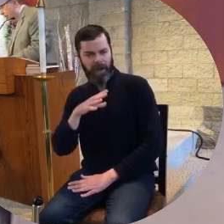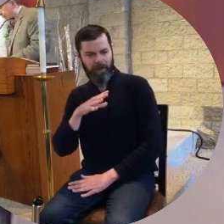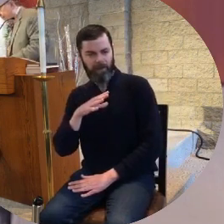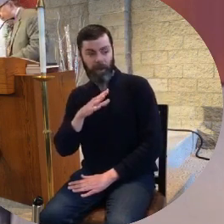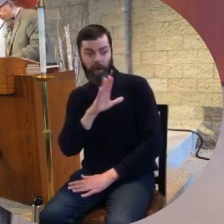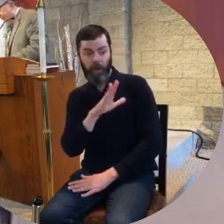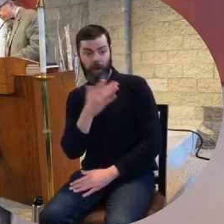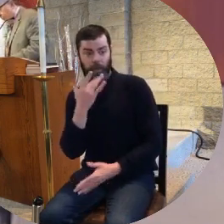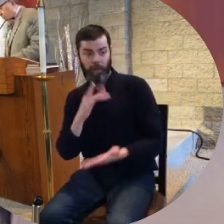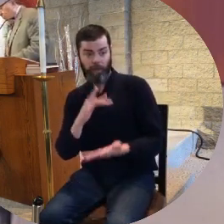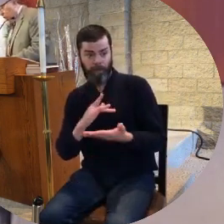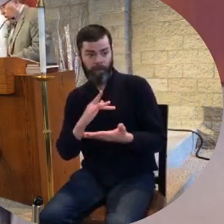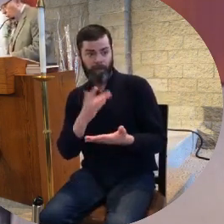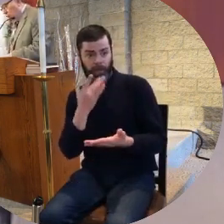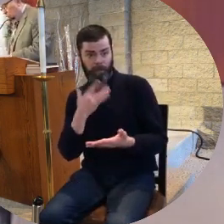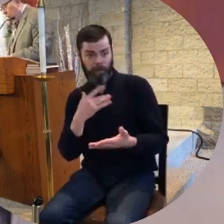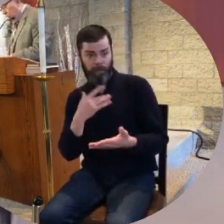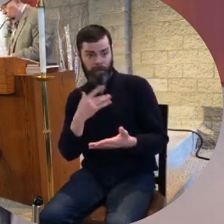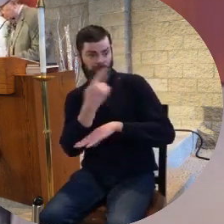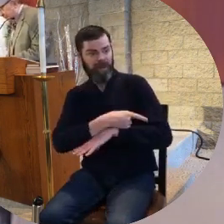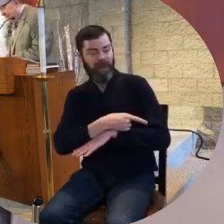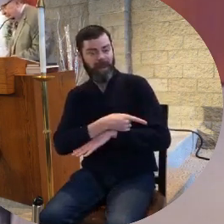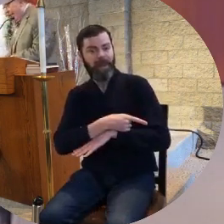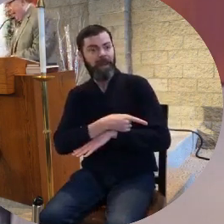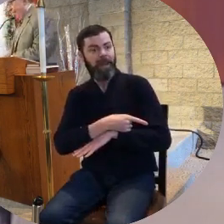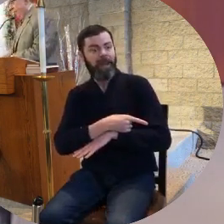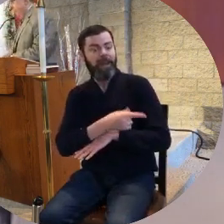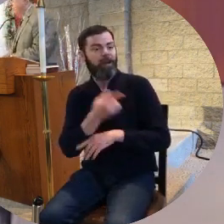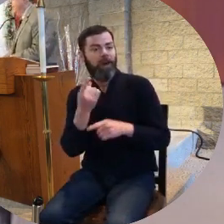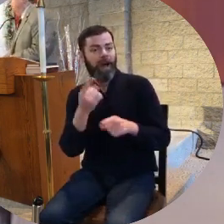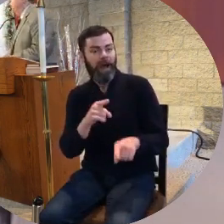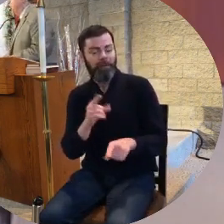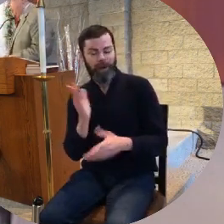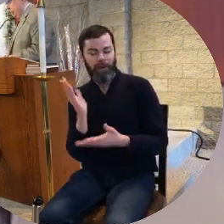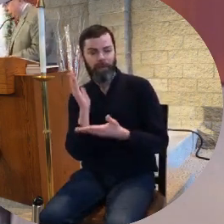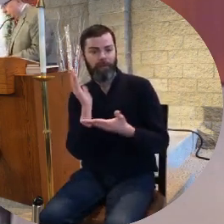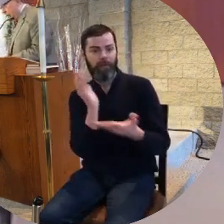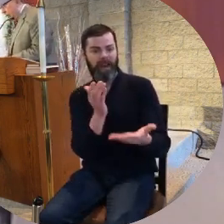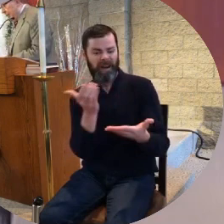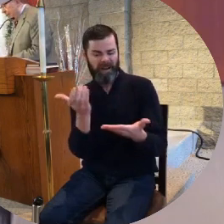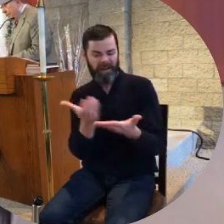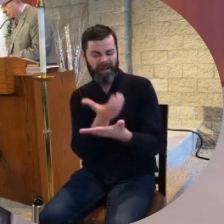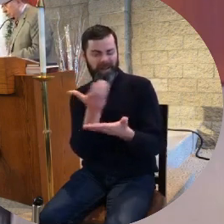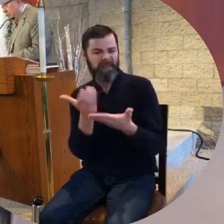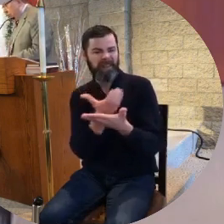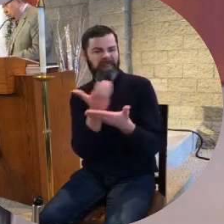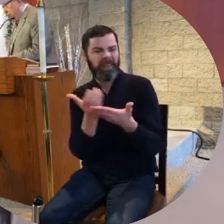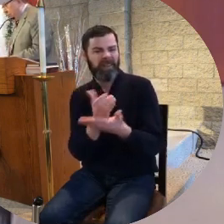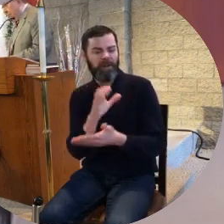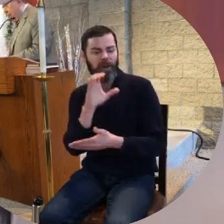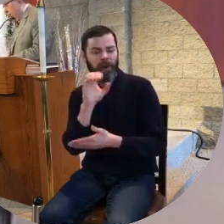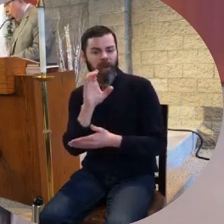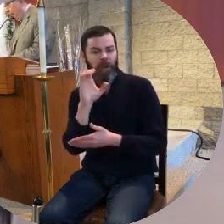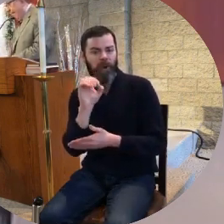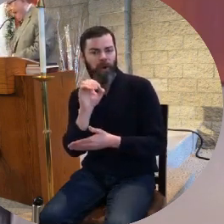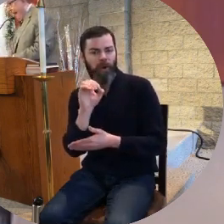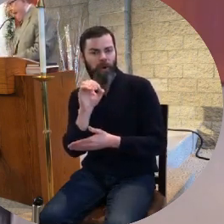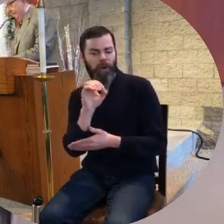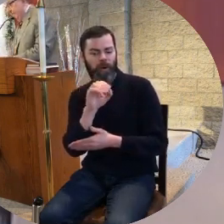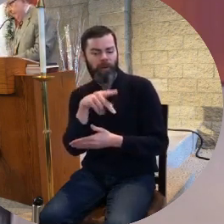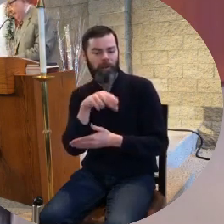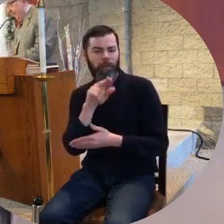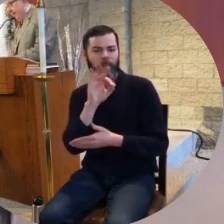took her a big bowl of Cocoa Pops, and then took her to Adventure World theme park. What a